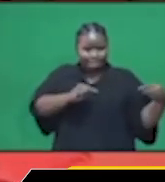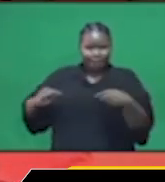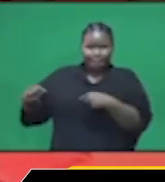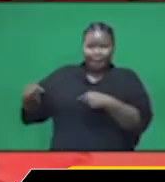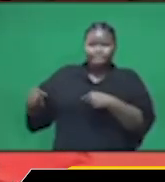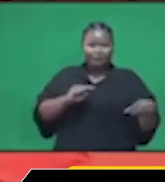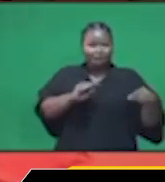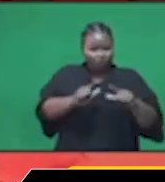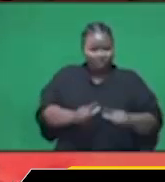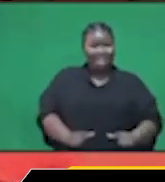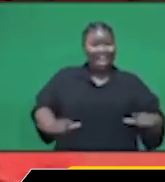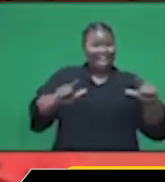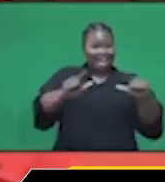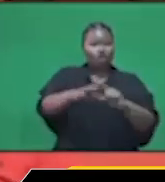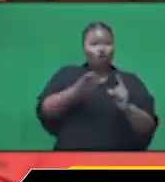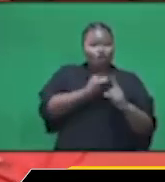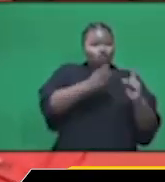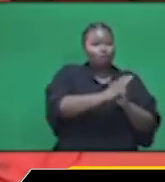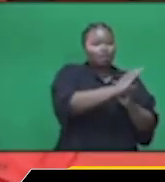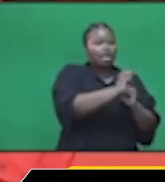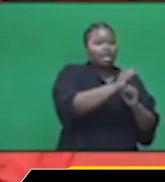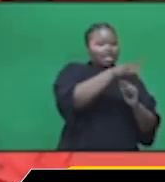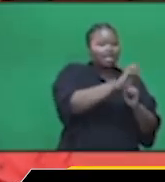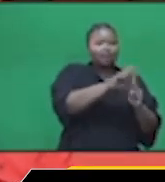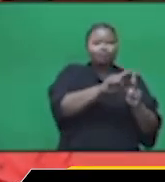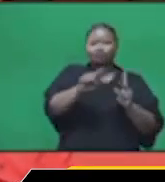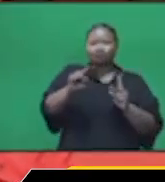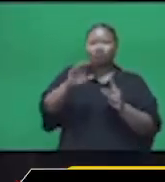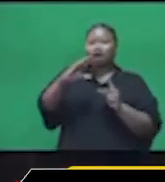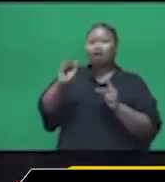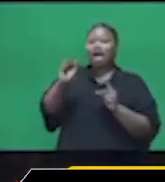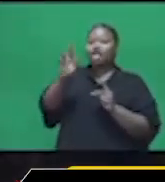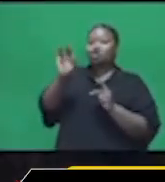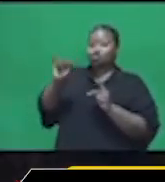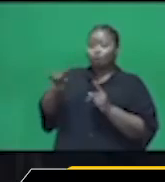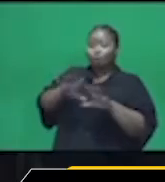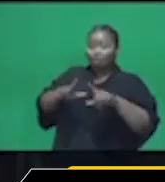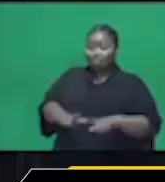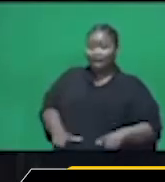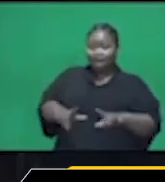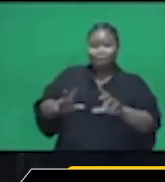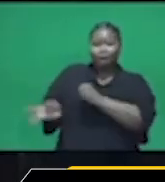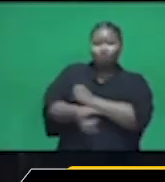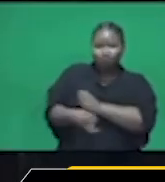motherland, from Cape to Cairo, which the land was stolen.